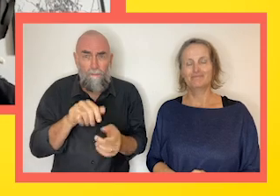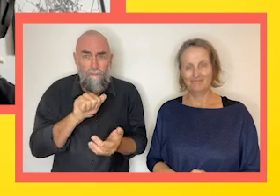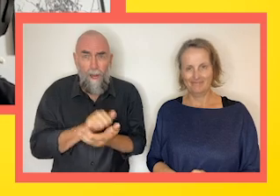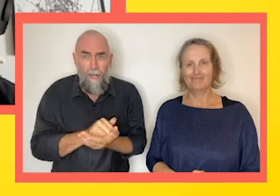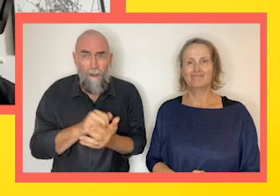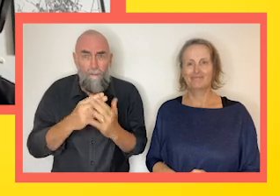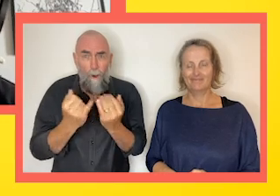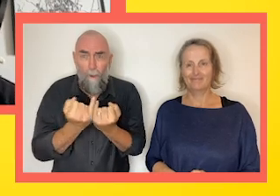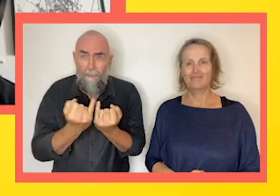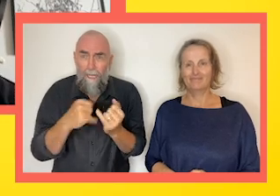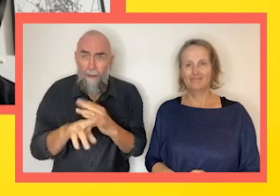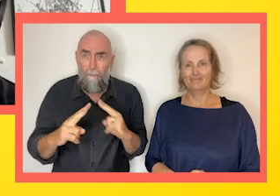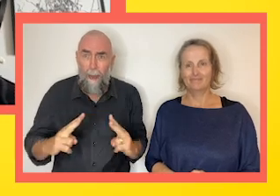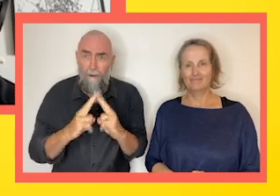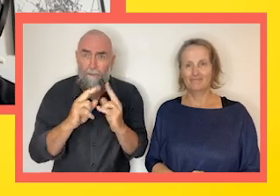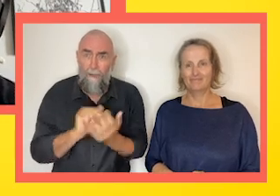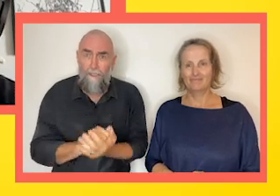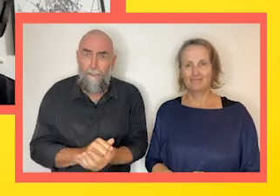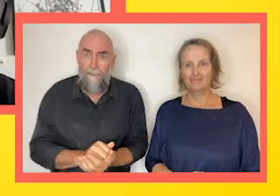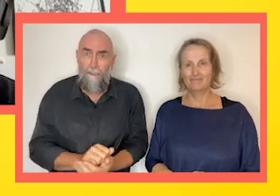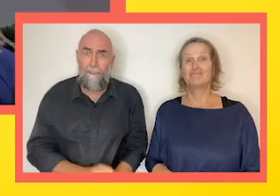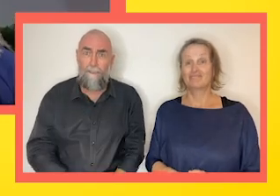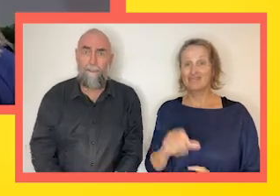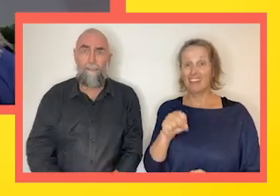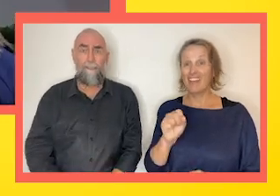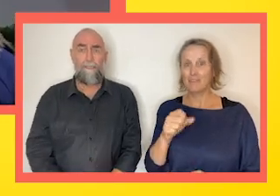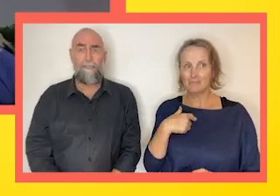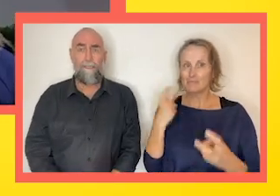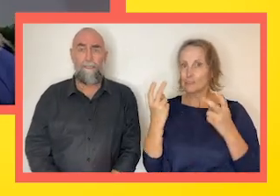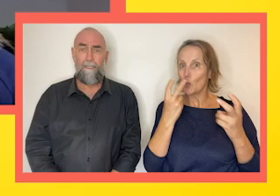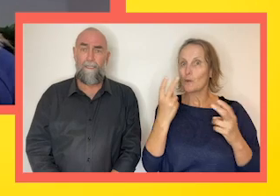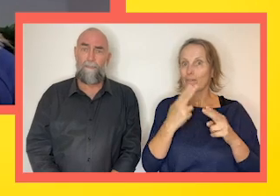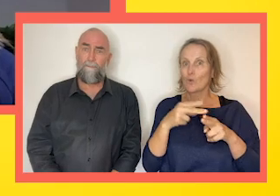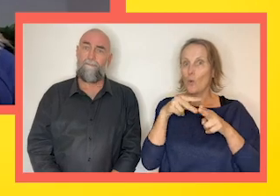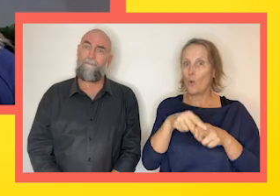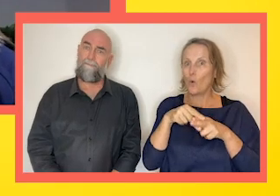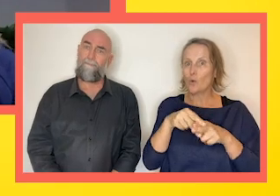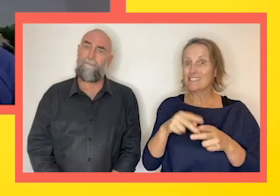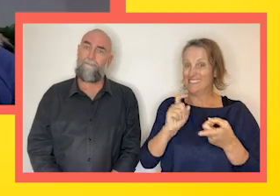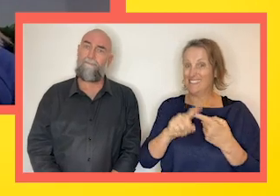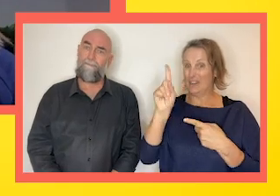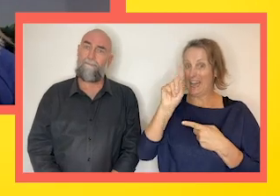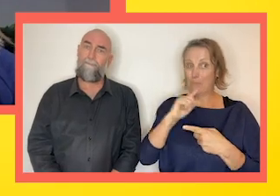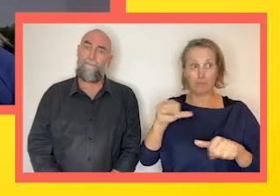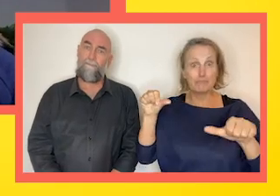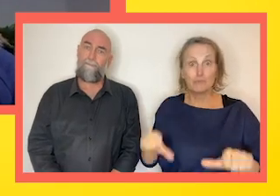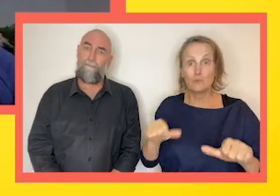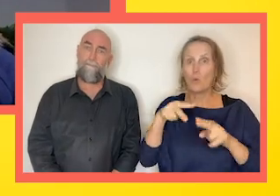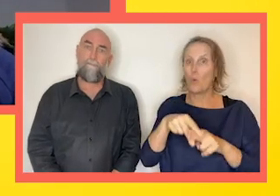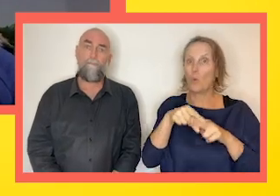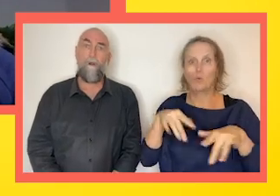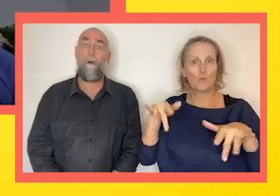to compete in Paris with. How's that going? Yeah, good. it's still a little bit up in the air at the